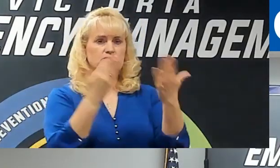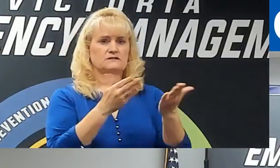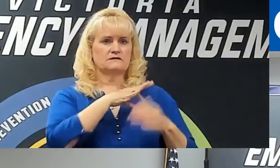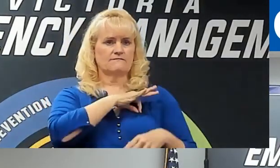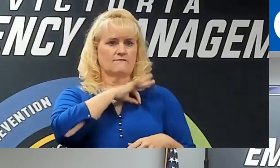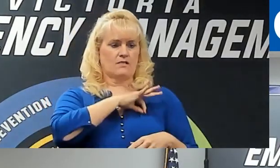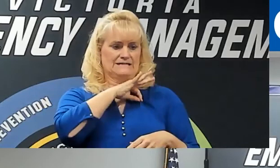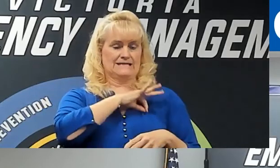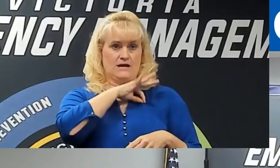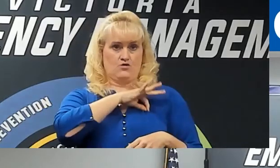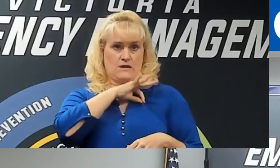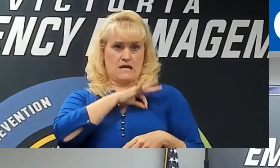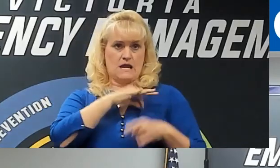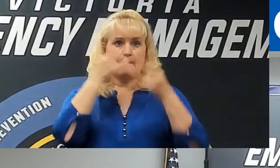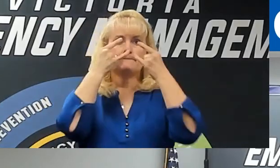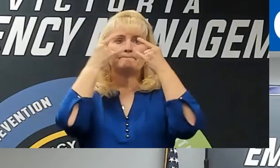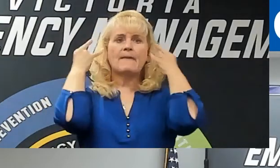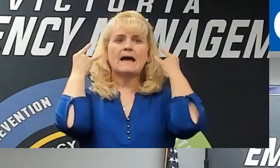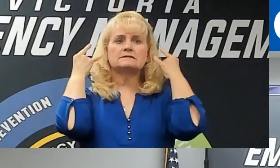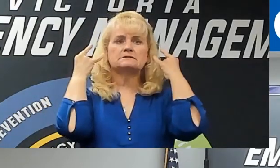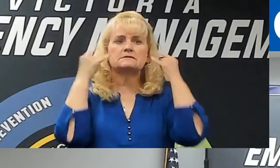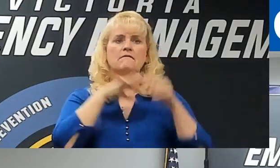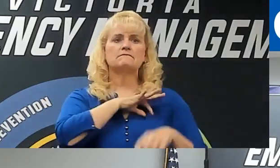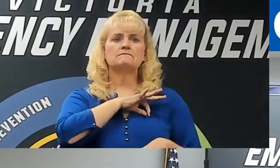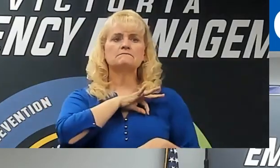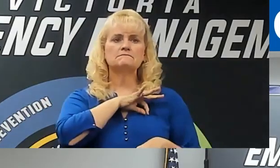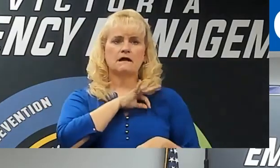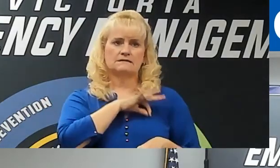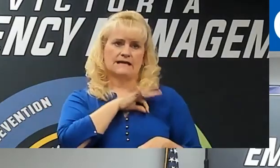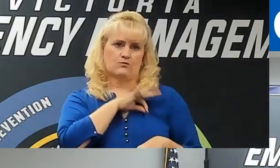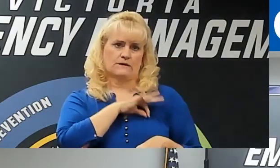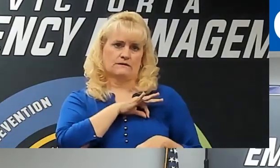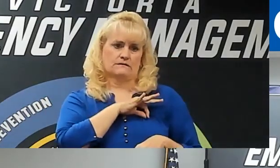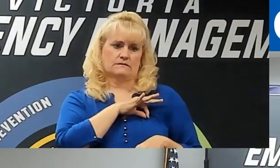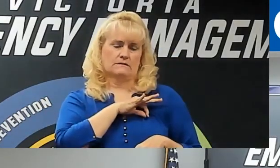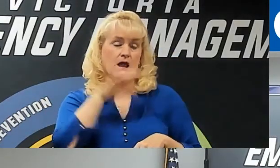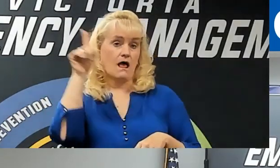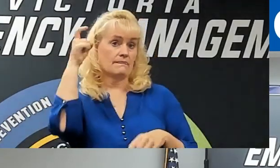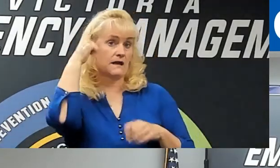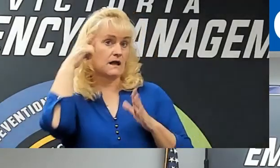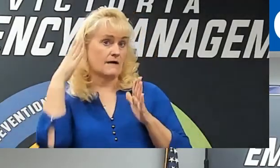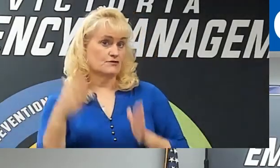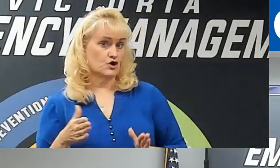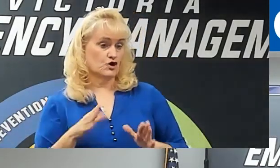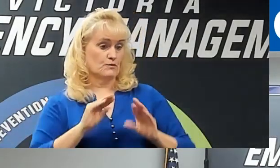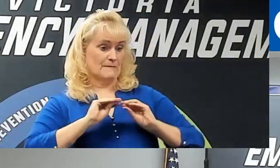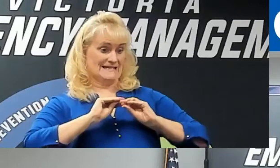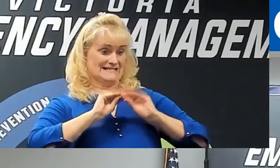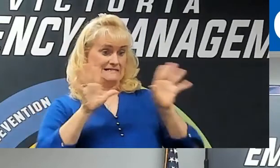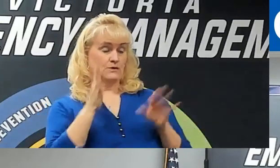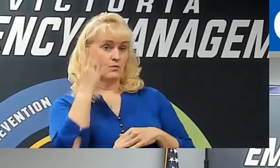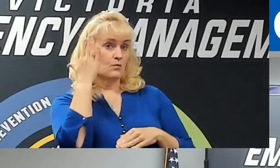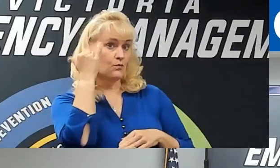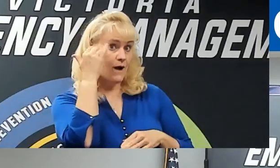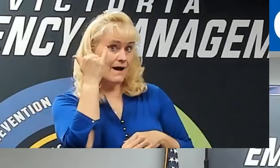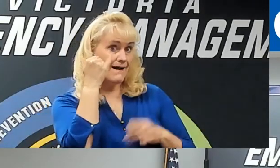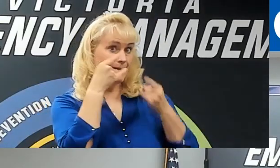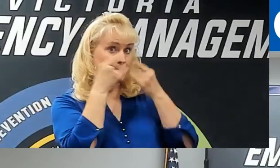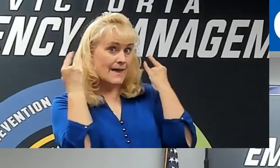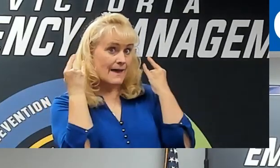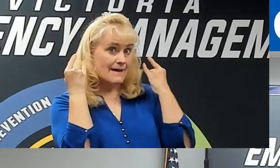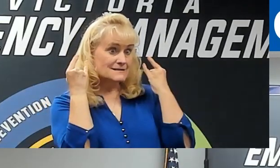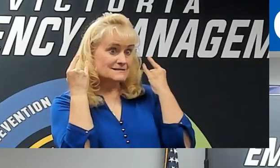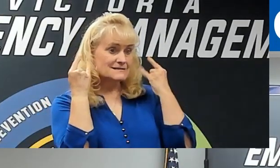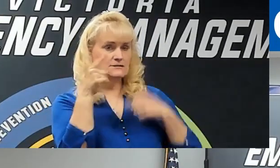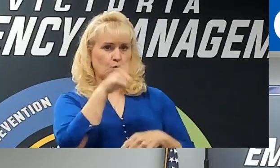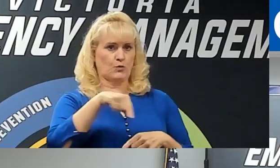of masks, and they made it very clear that these masks are to keep you from spreading a disease.